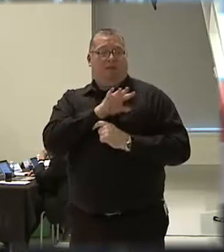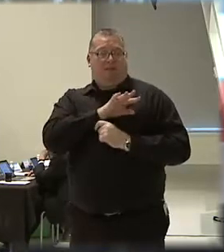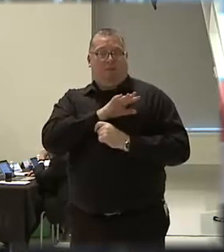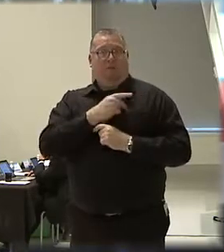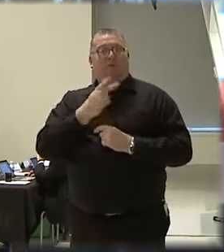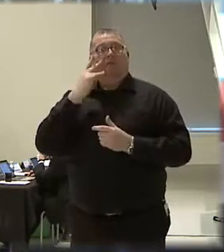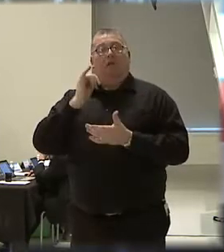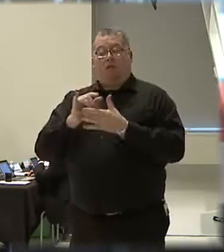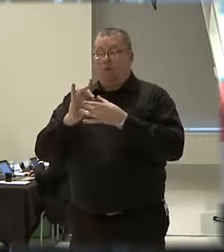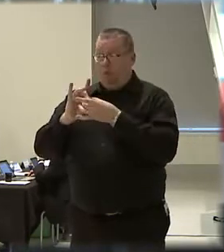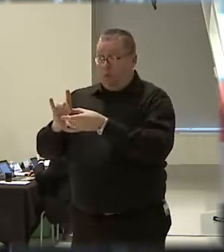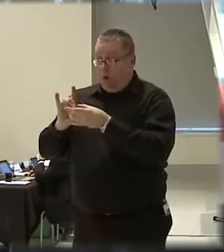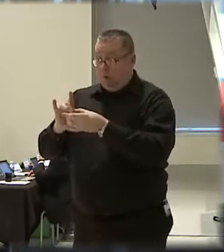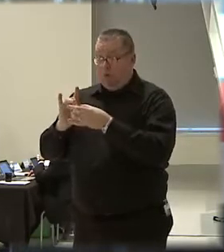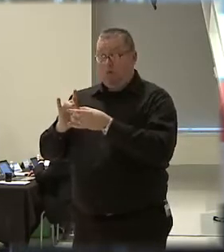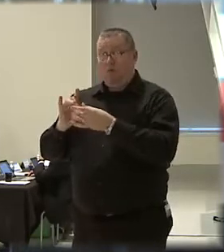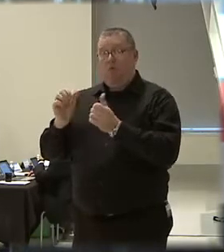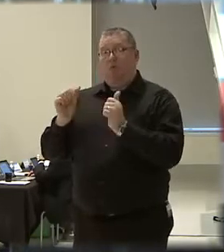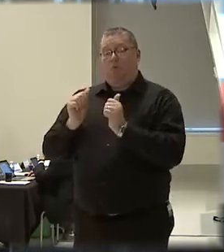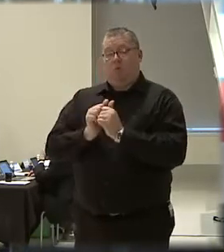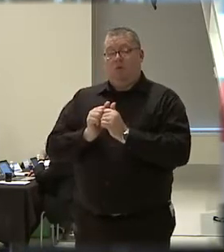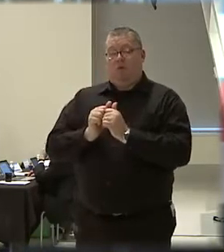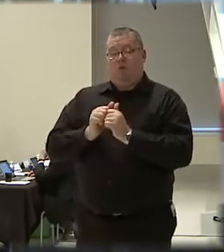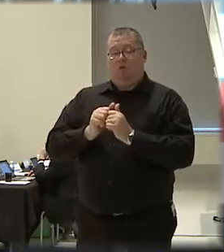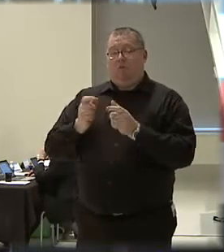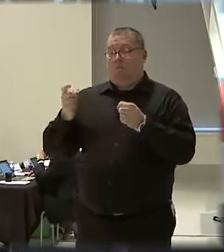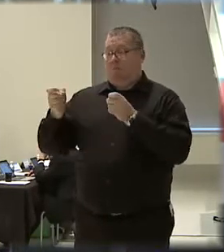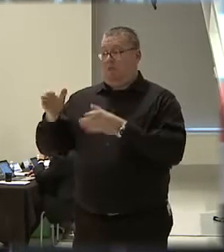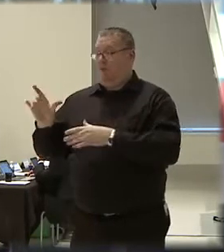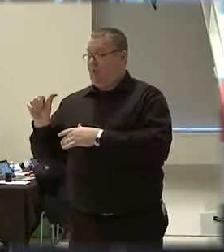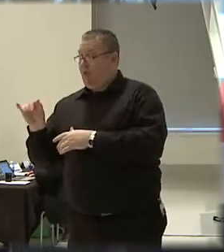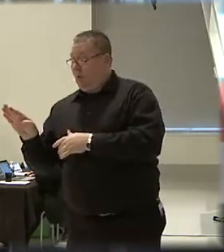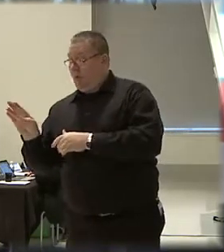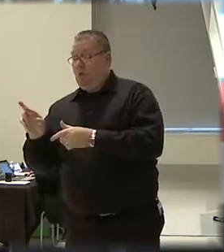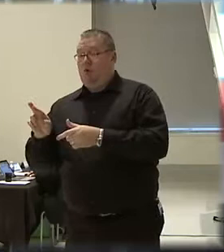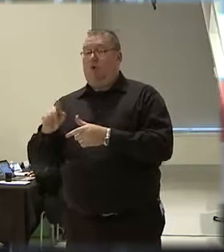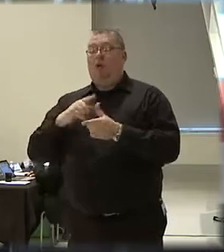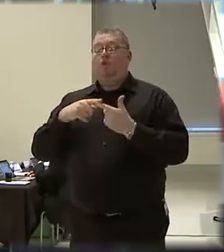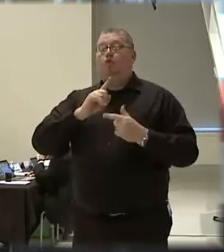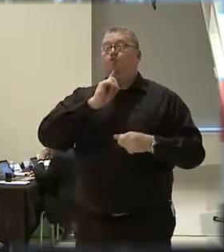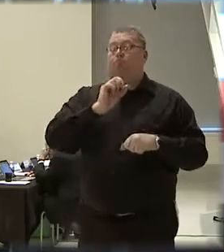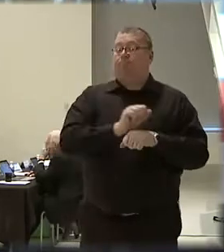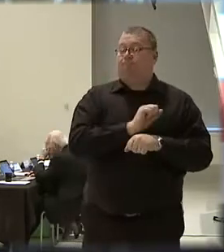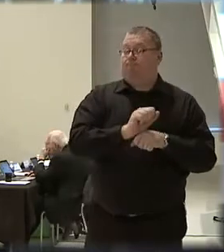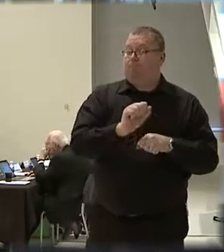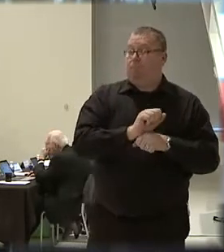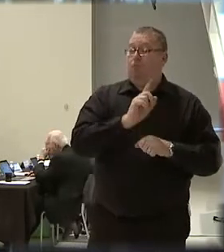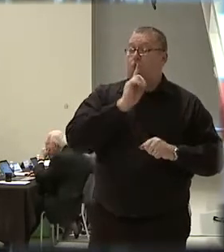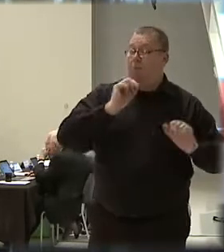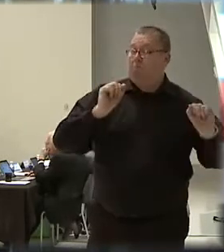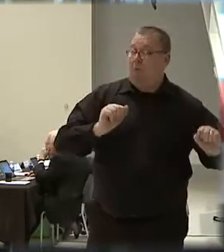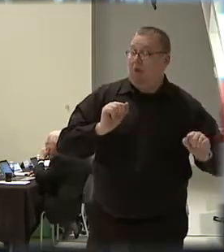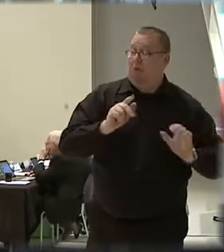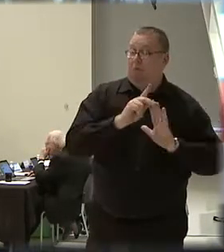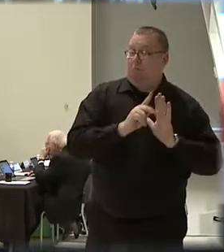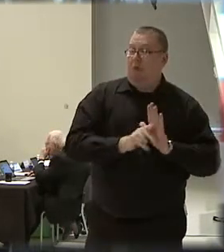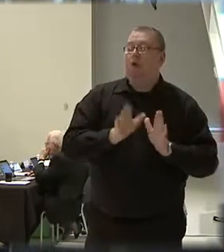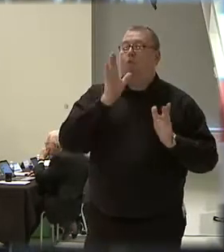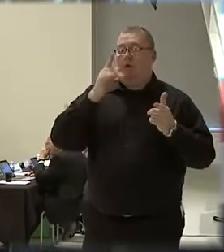cooperative relationships between management and labor, a truly realistic body camera policy will be achieved in Fort Worth,